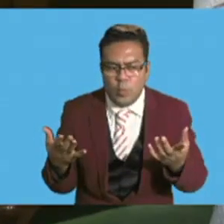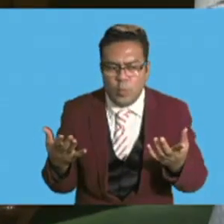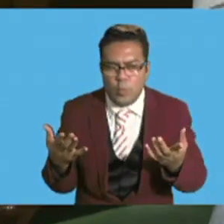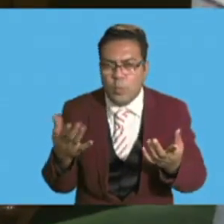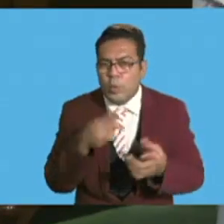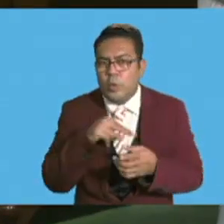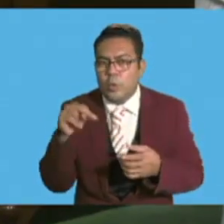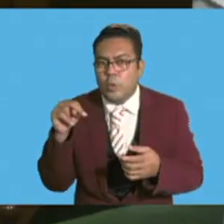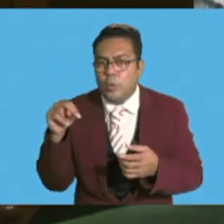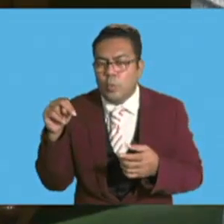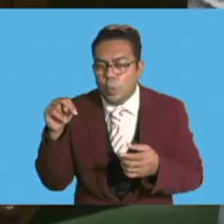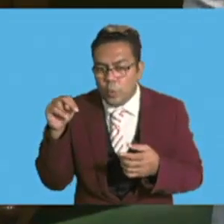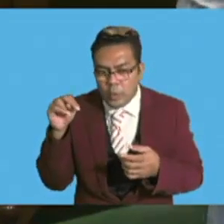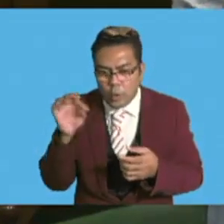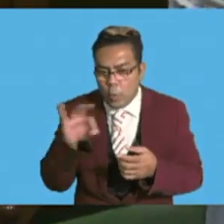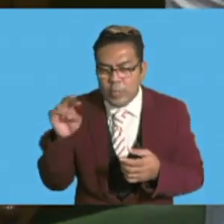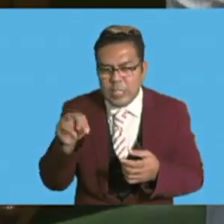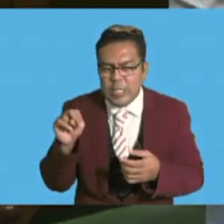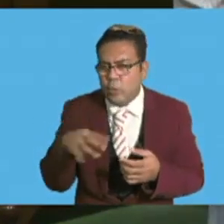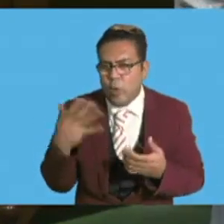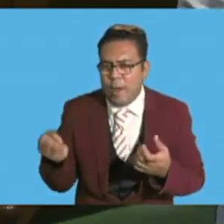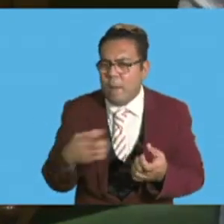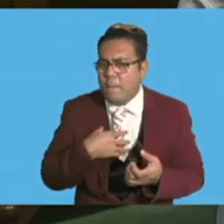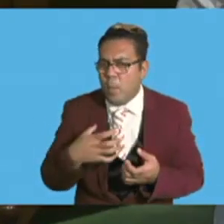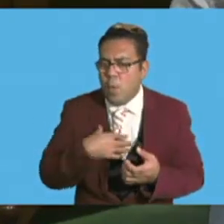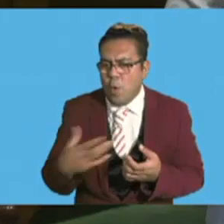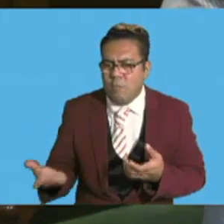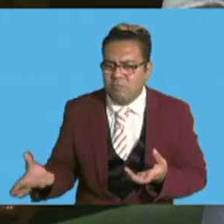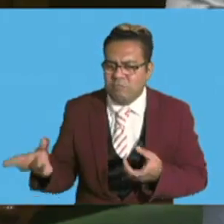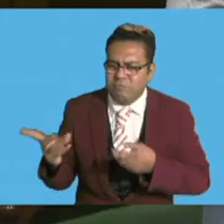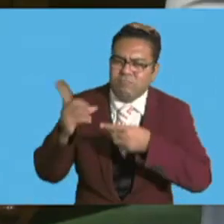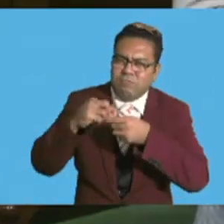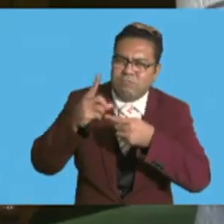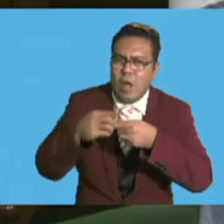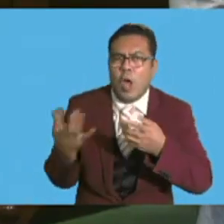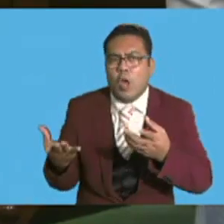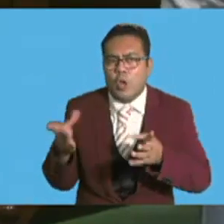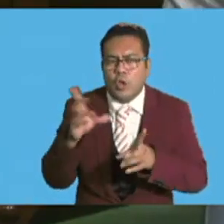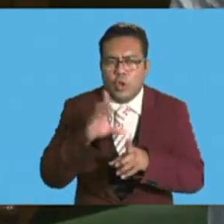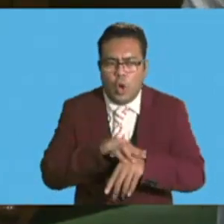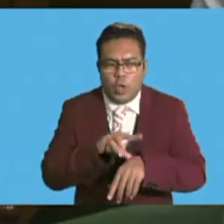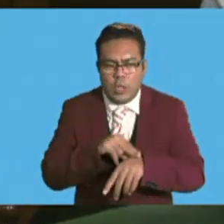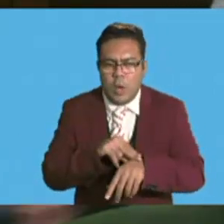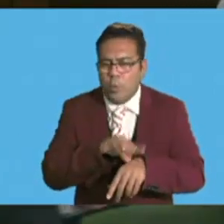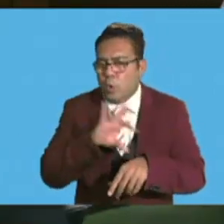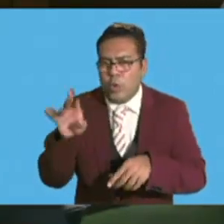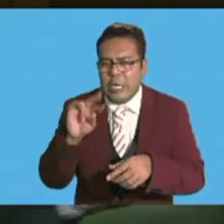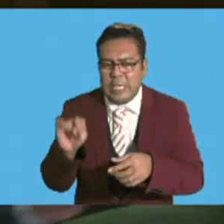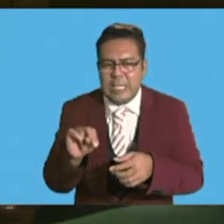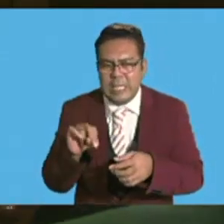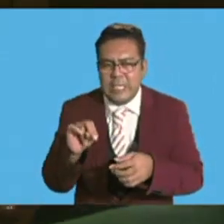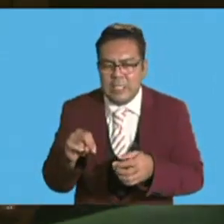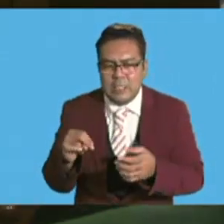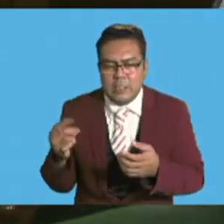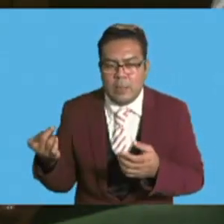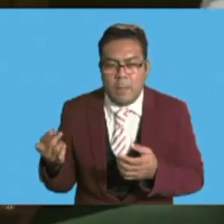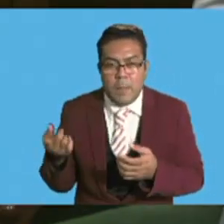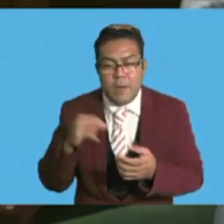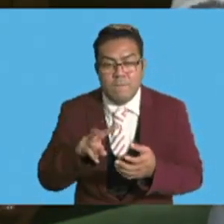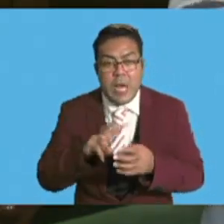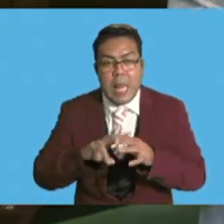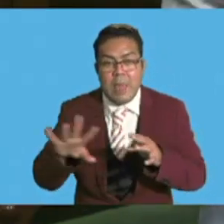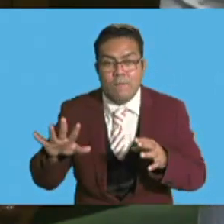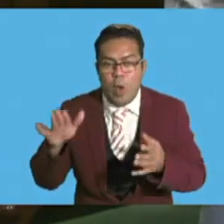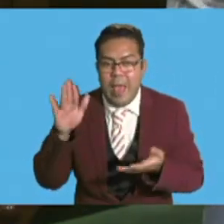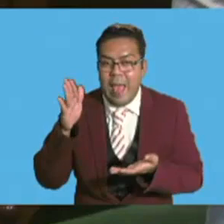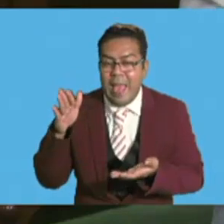and we don't actually need to have extra doctors within the facility, we may not need a locum. But in Valley Level, health center